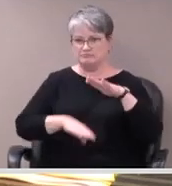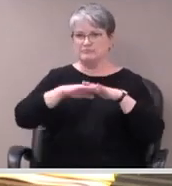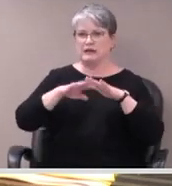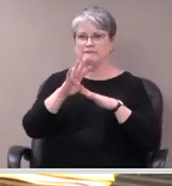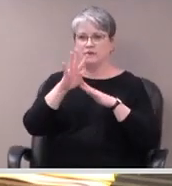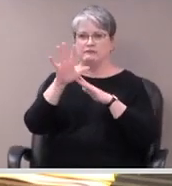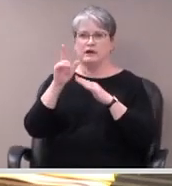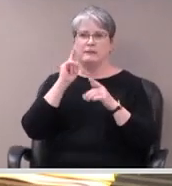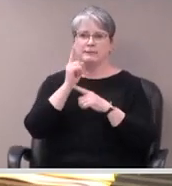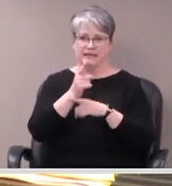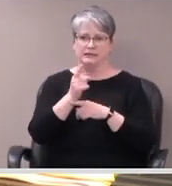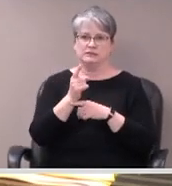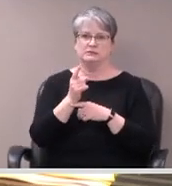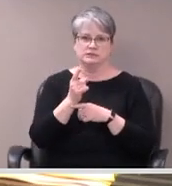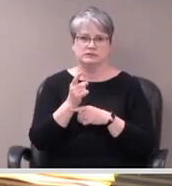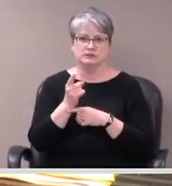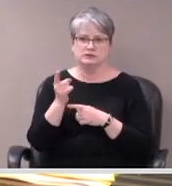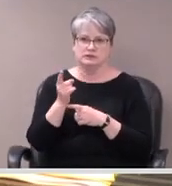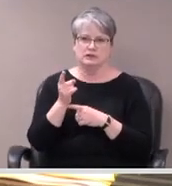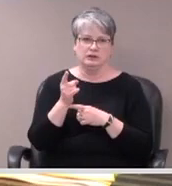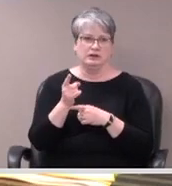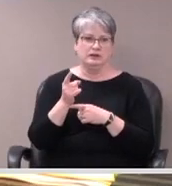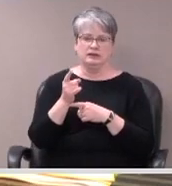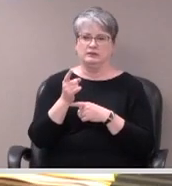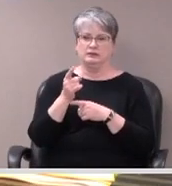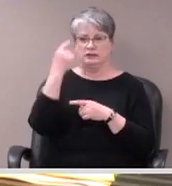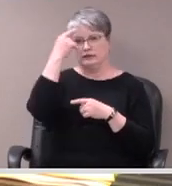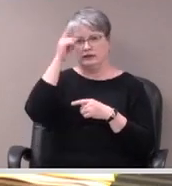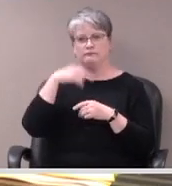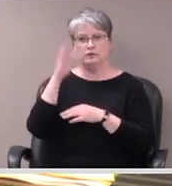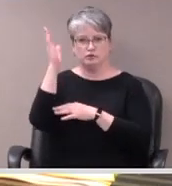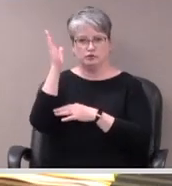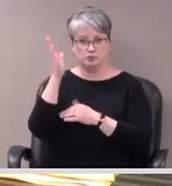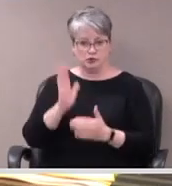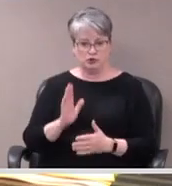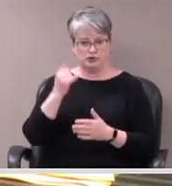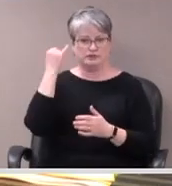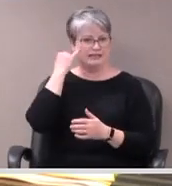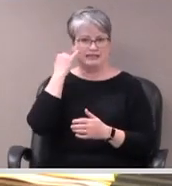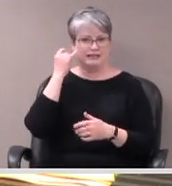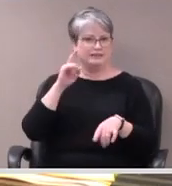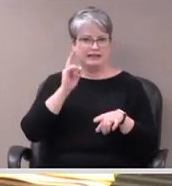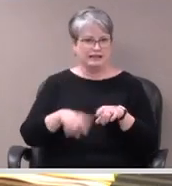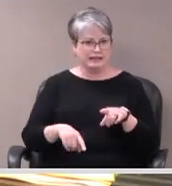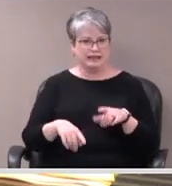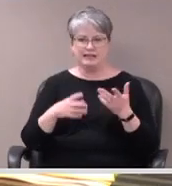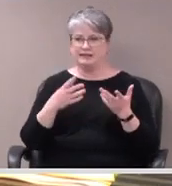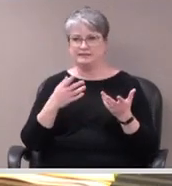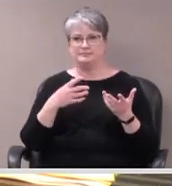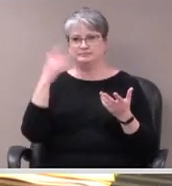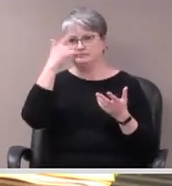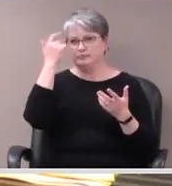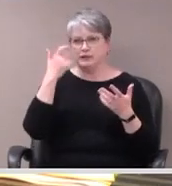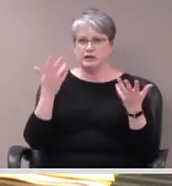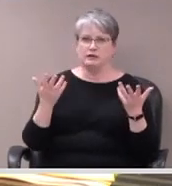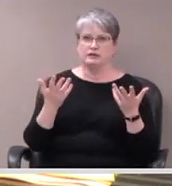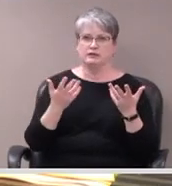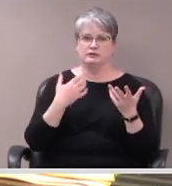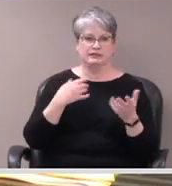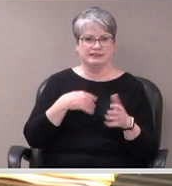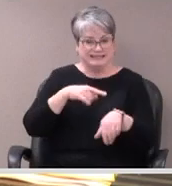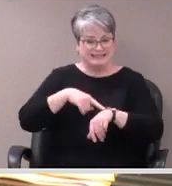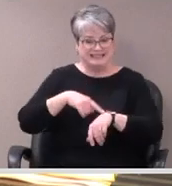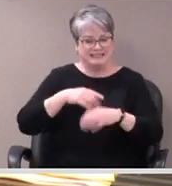for speakers immediately after the superintendent's report. Speakers who are unable to be accommodated due to that